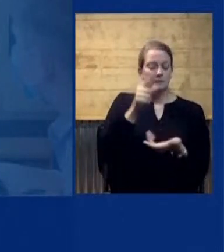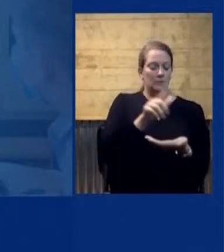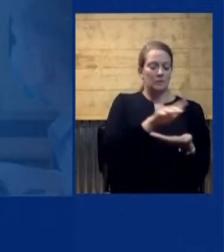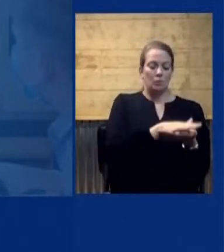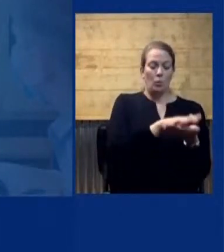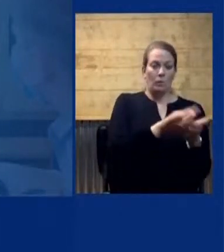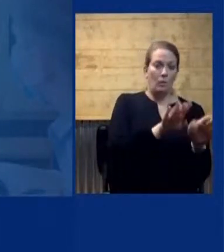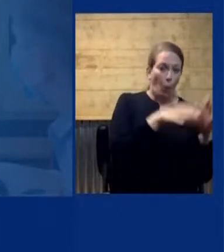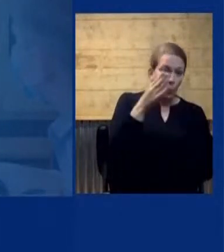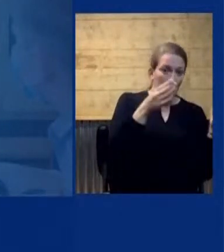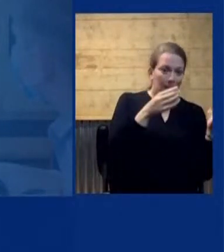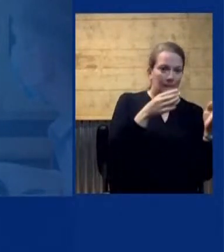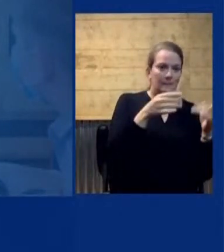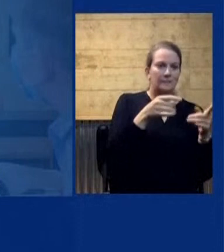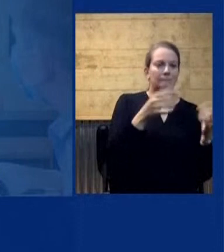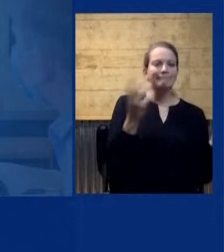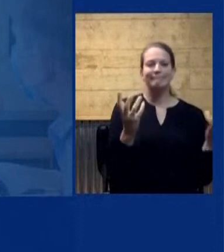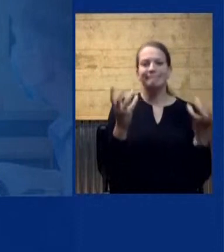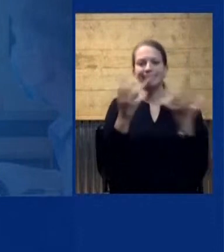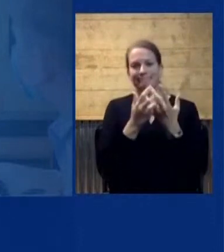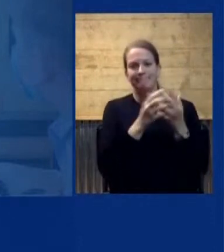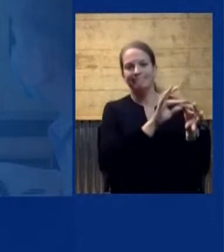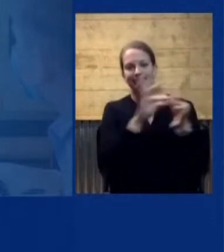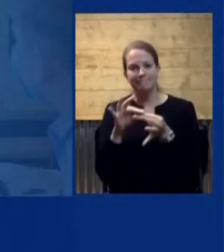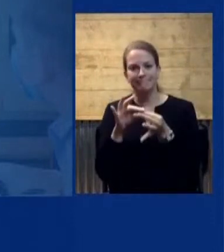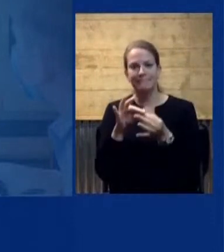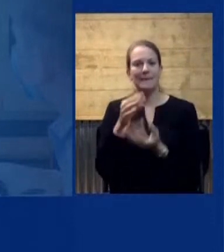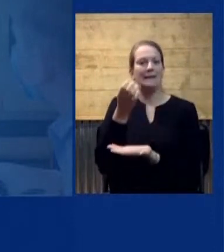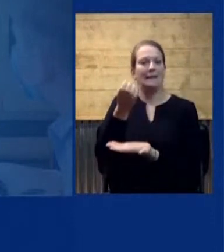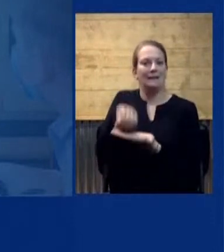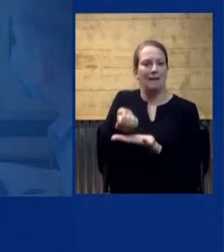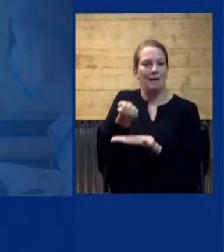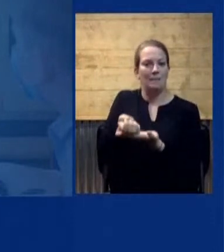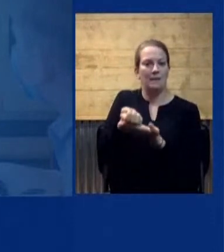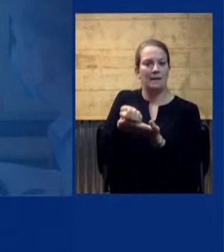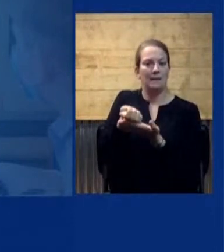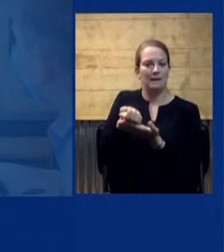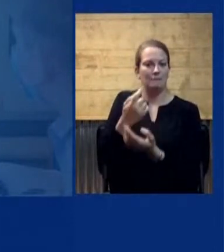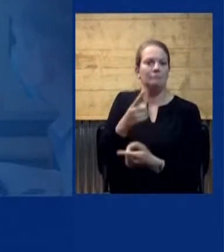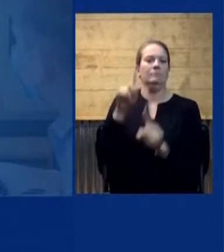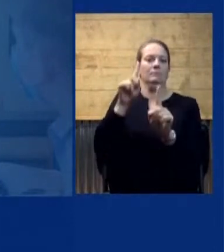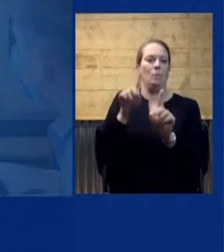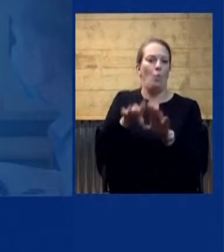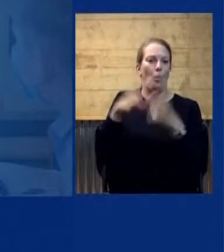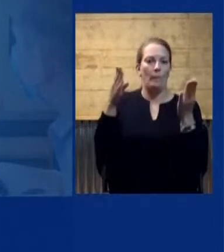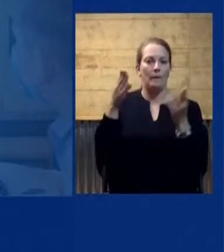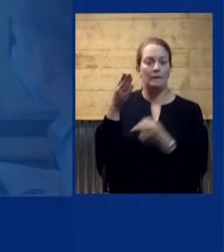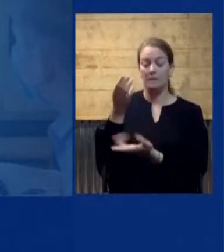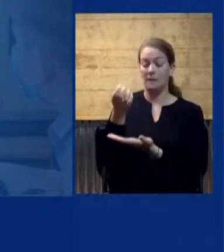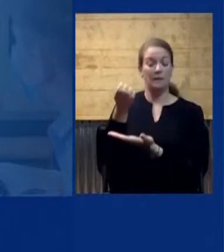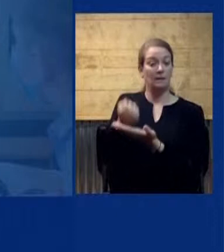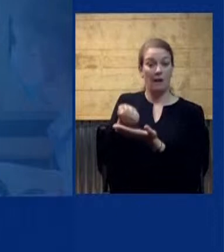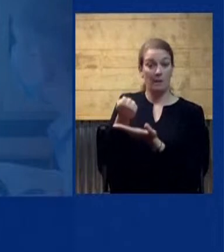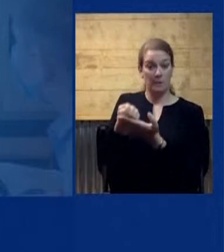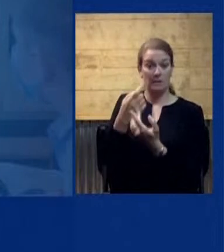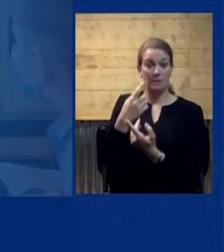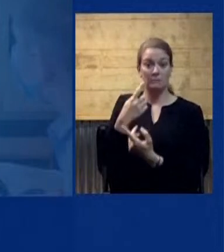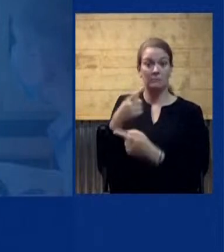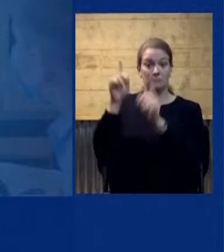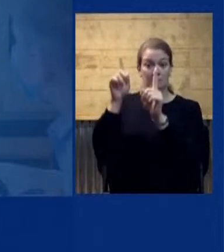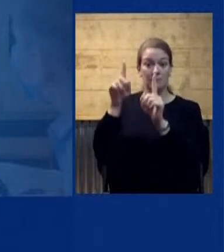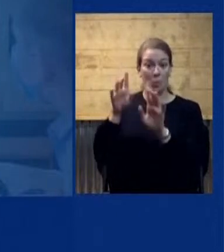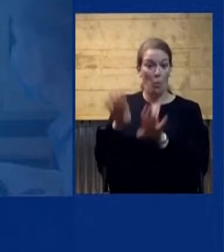economic reopening, right? Because you can't really reopen the economy fully if you have the schools